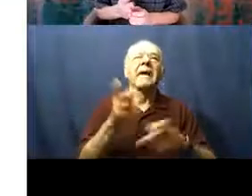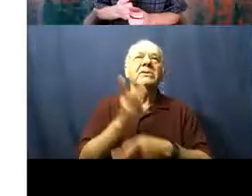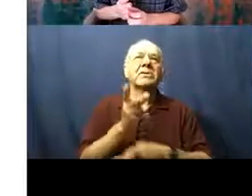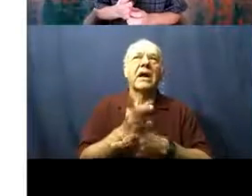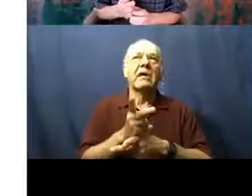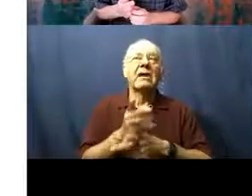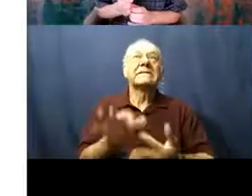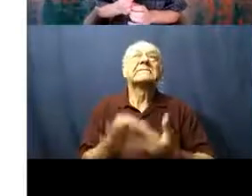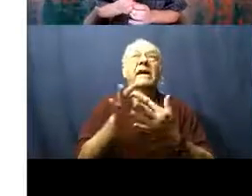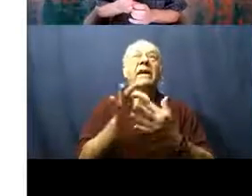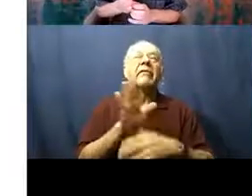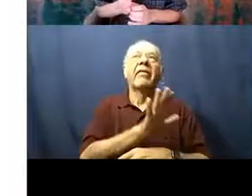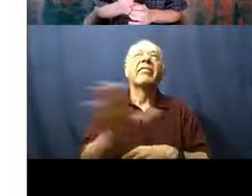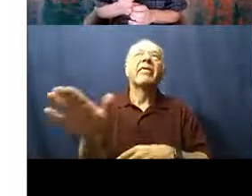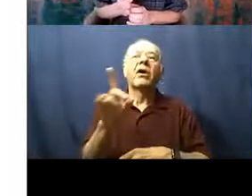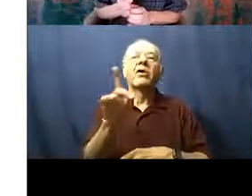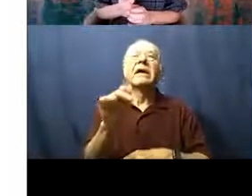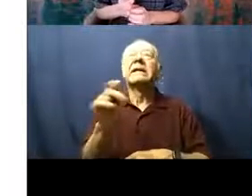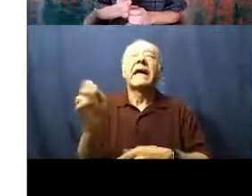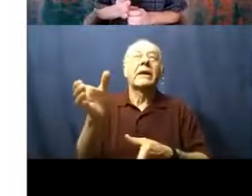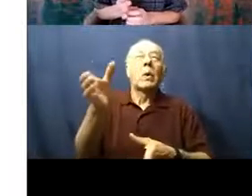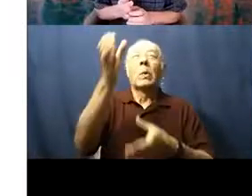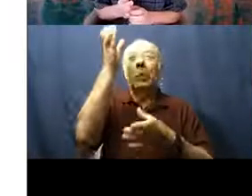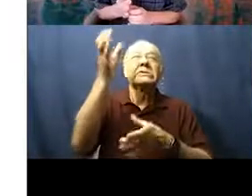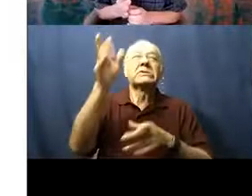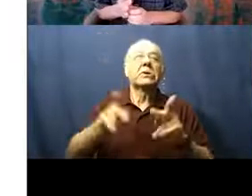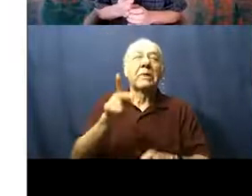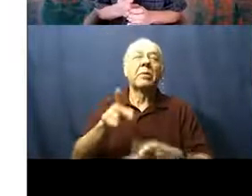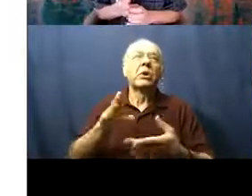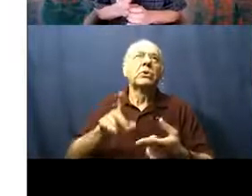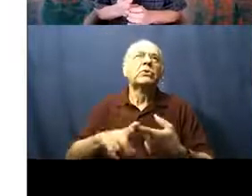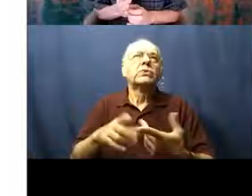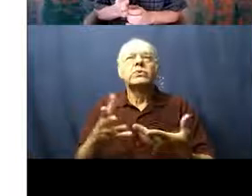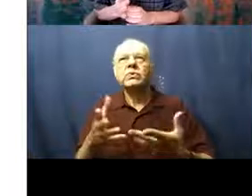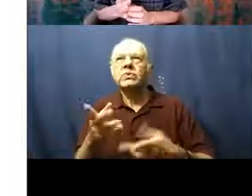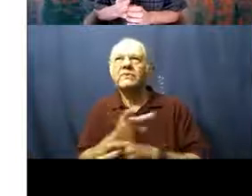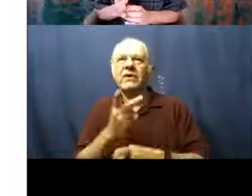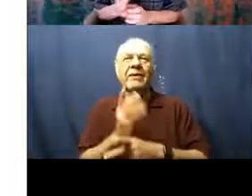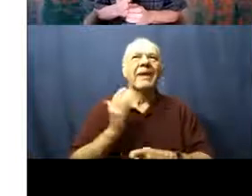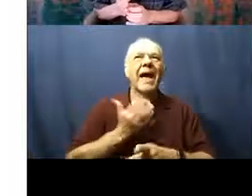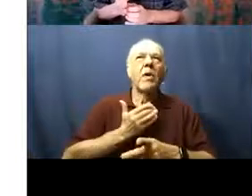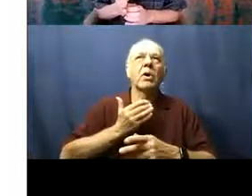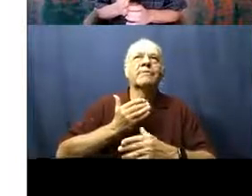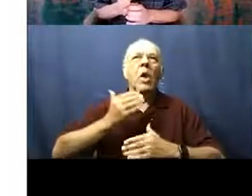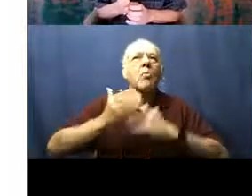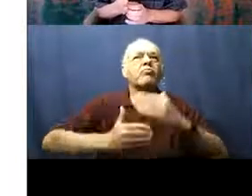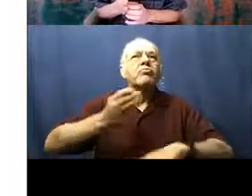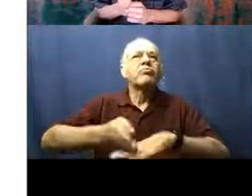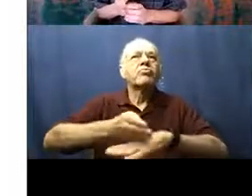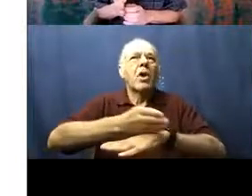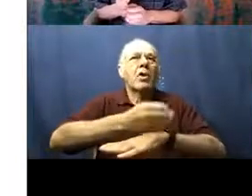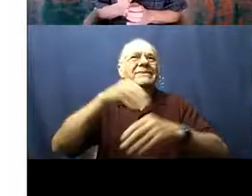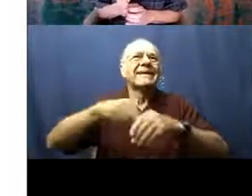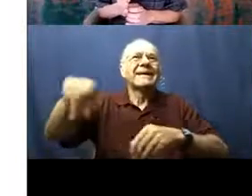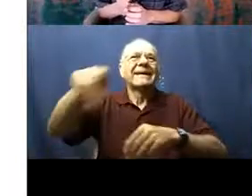in particular, their data wizards to be able to know our progress in the communities. So we